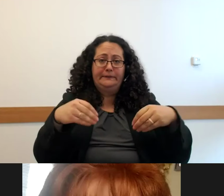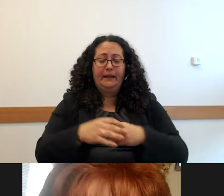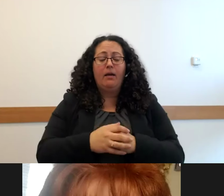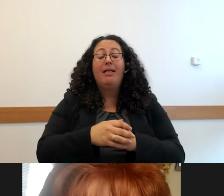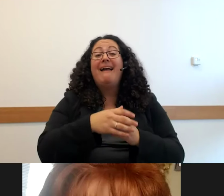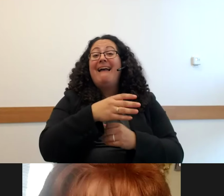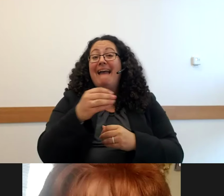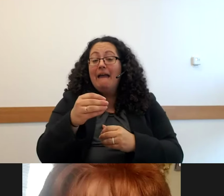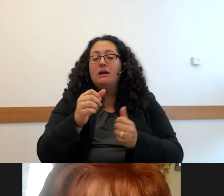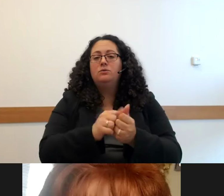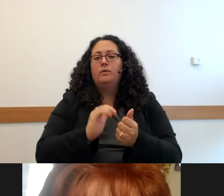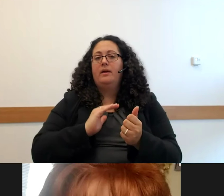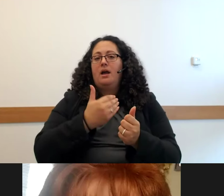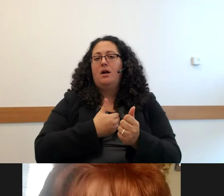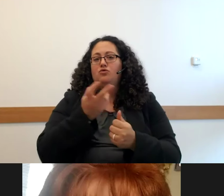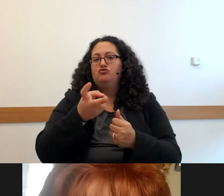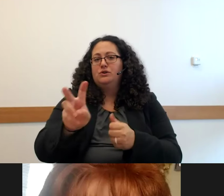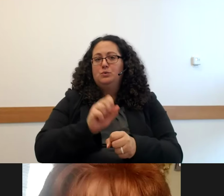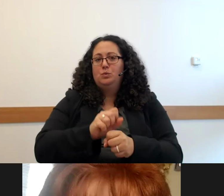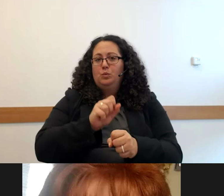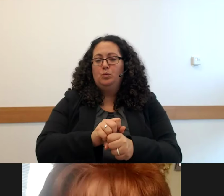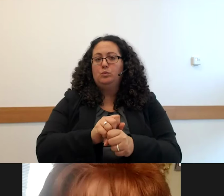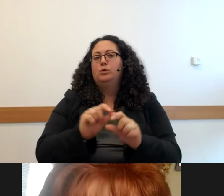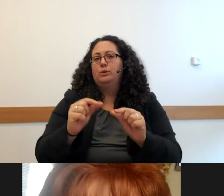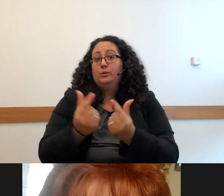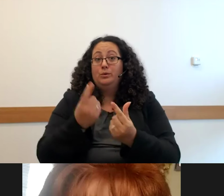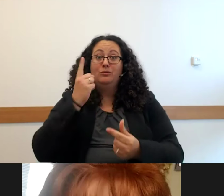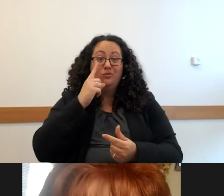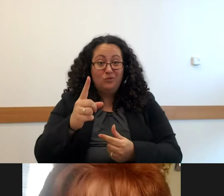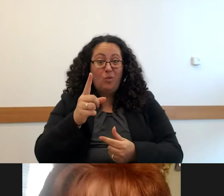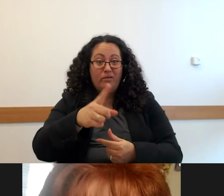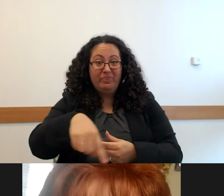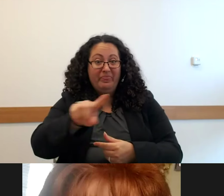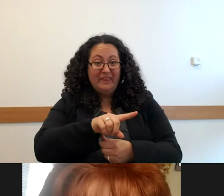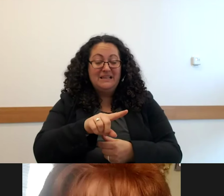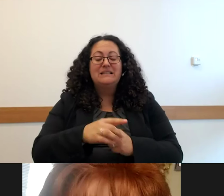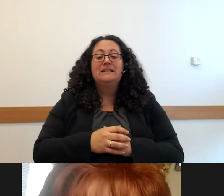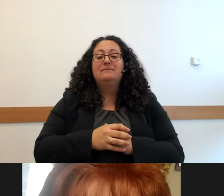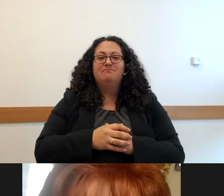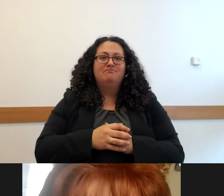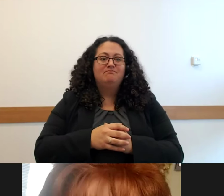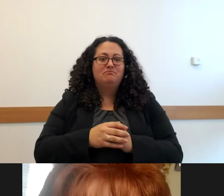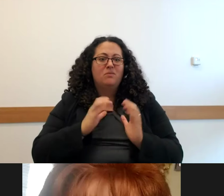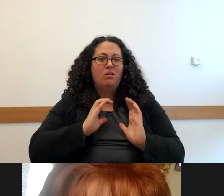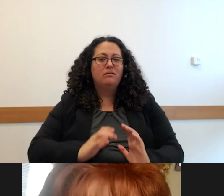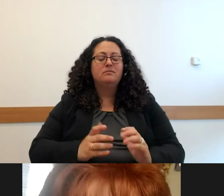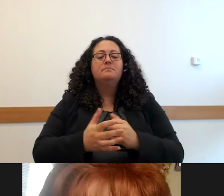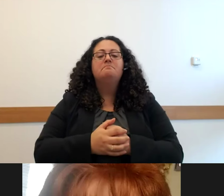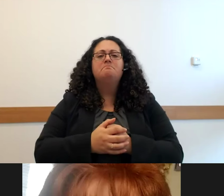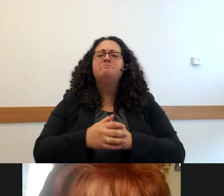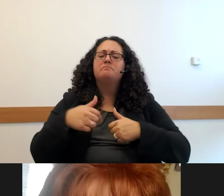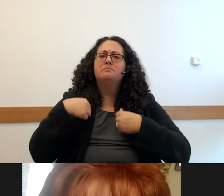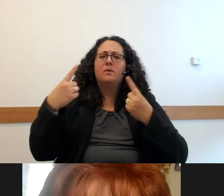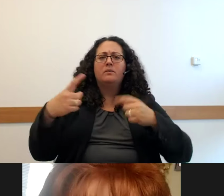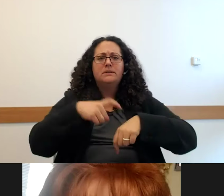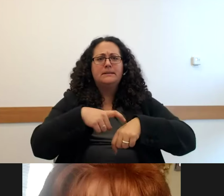as with our transition work group program for the DCs. Over time, I got the store